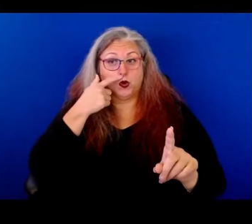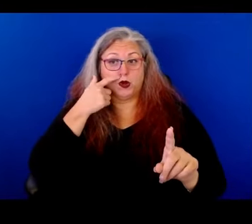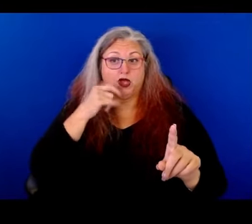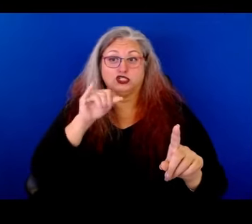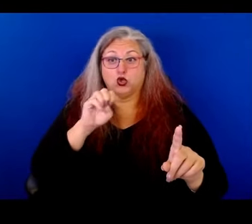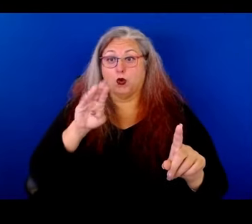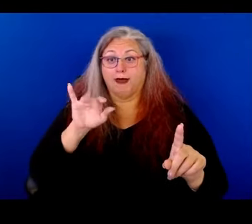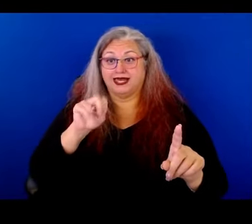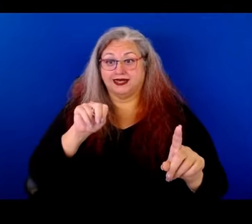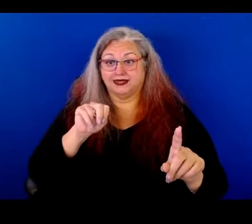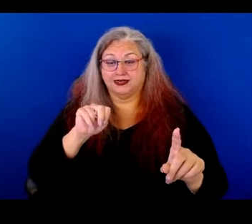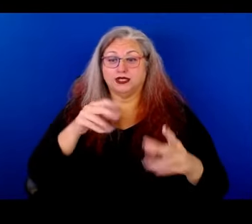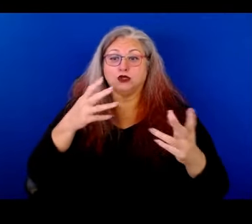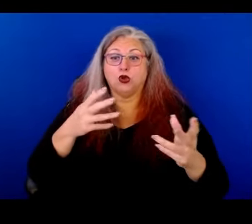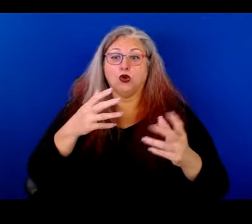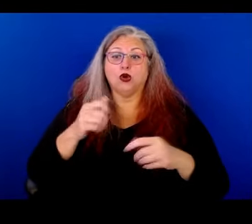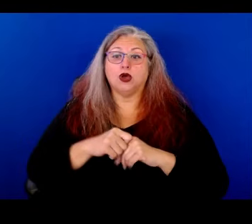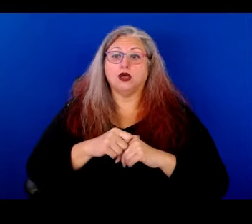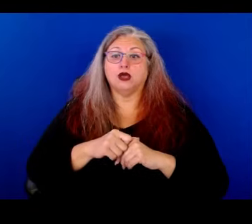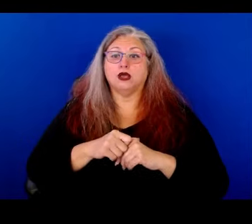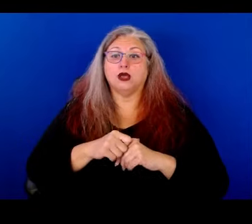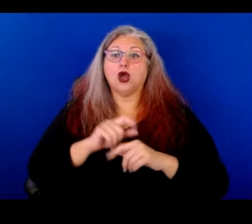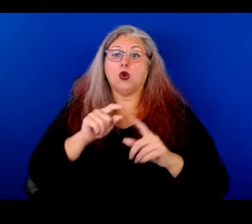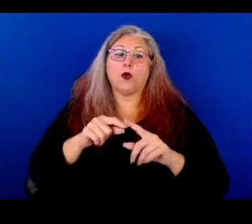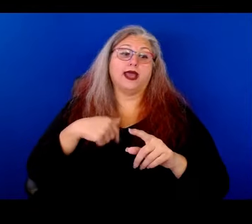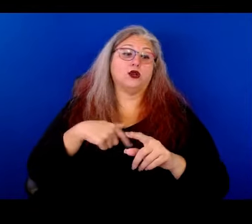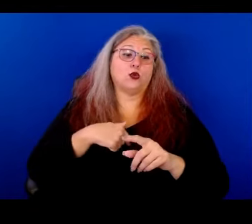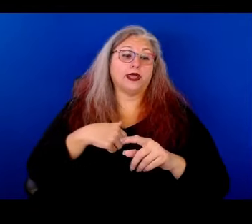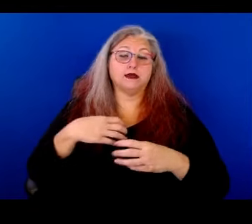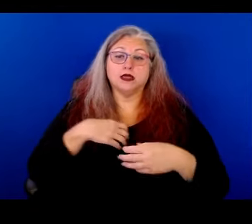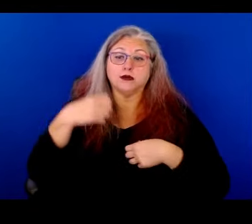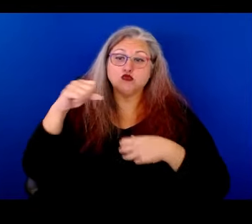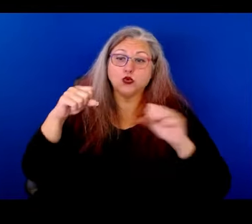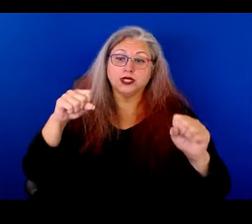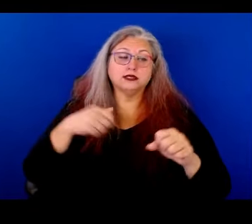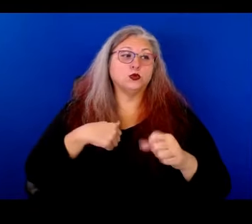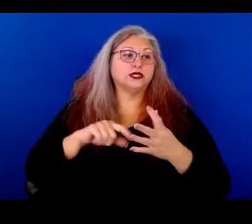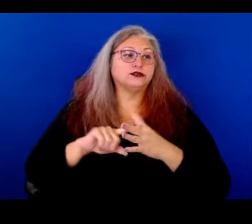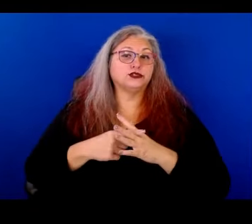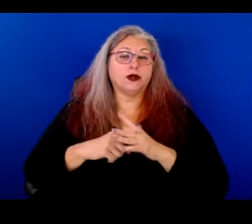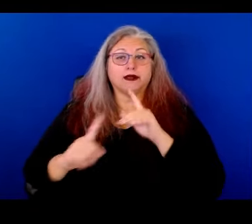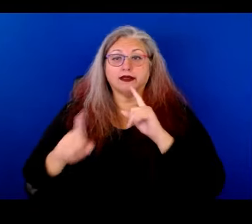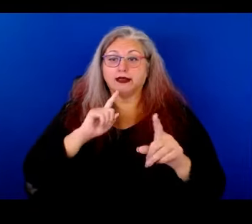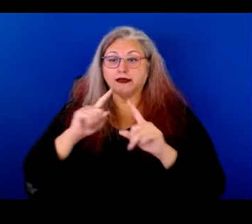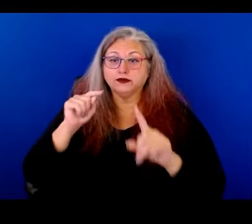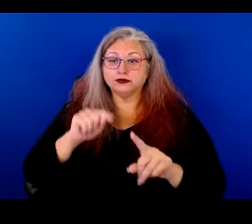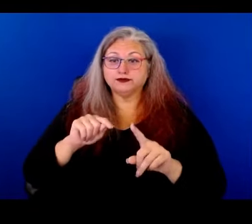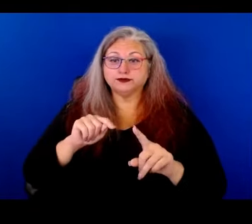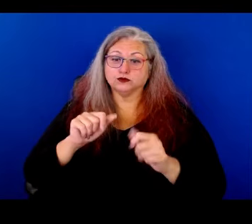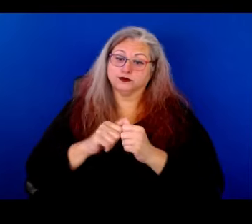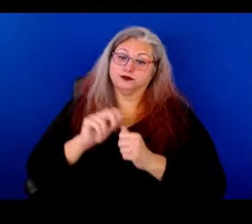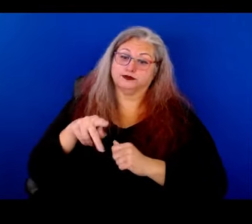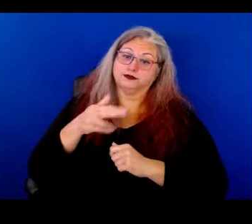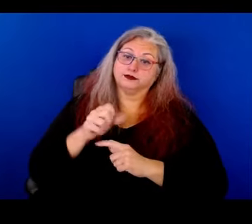no one more than Joe Biden. So when we protest and when we start the conversation with VP